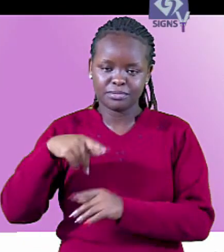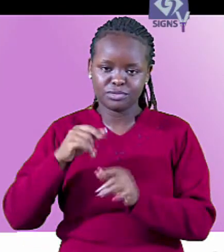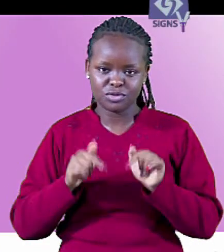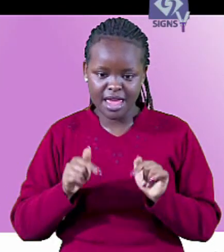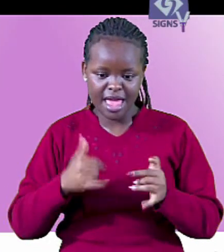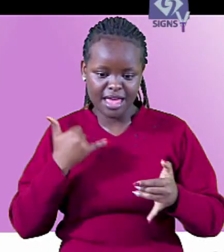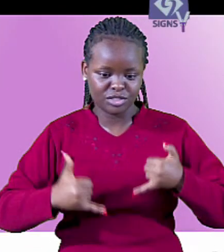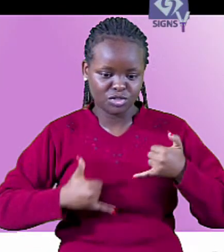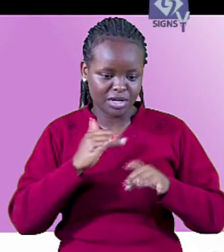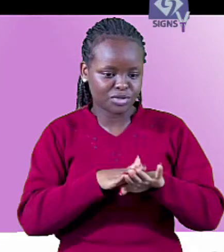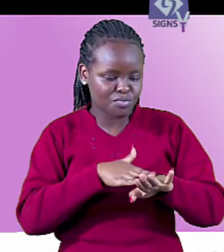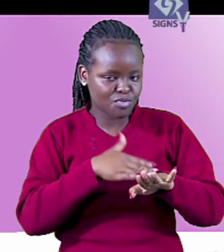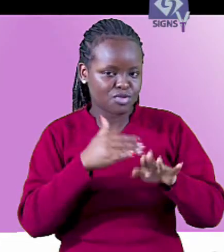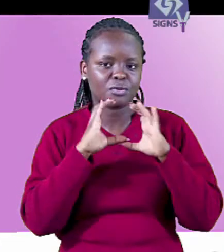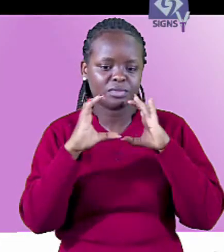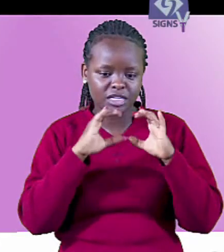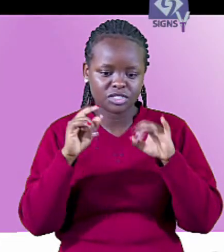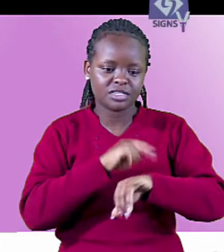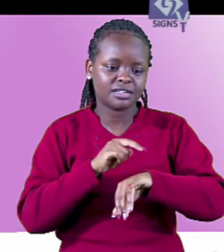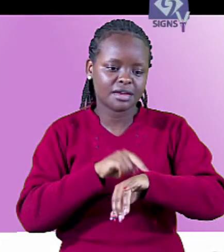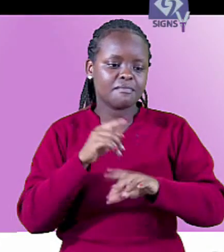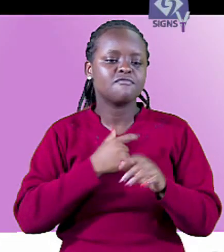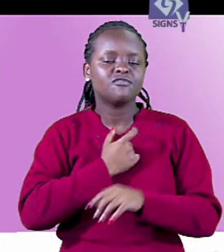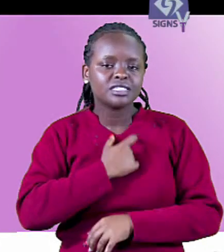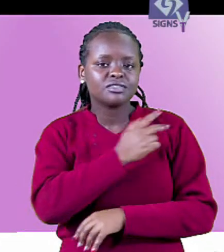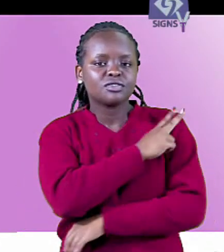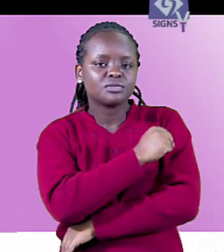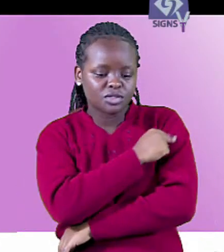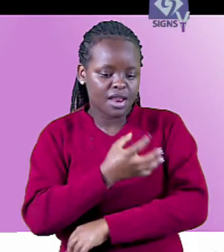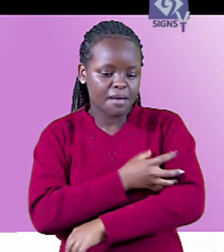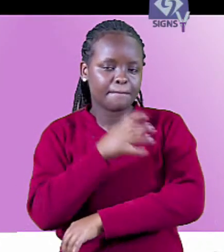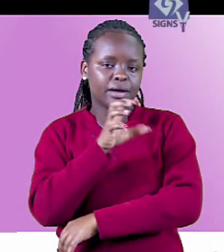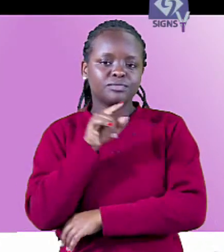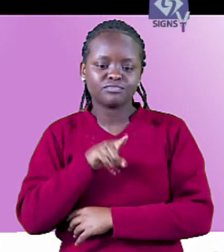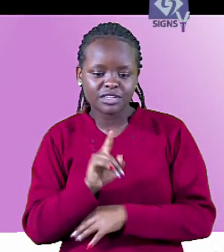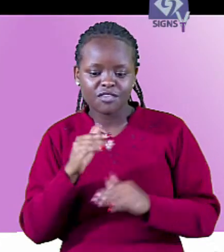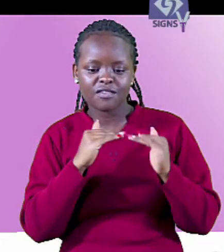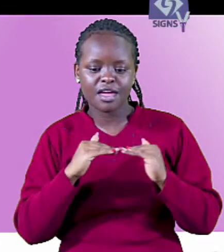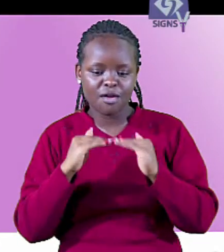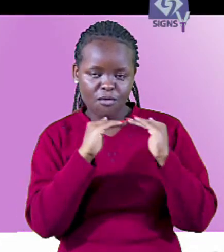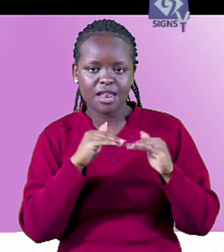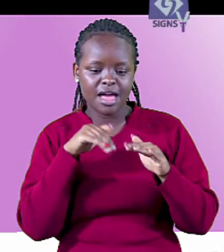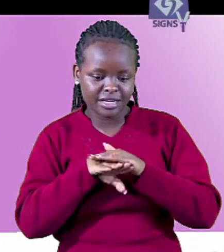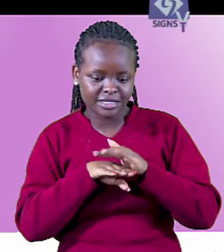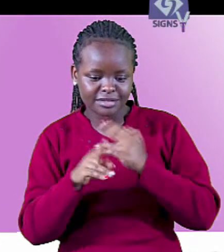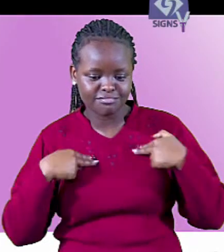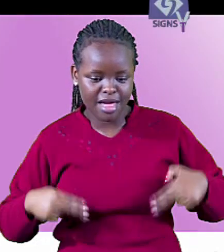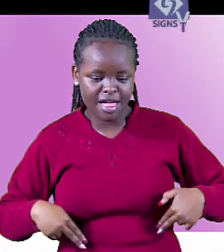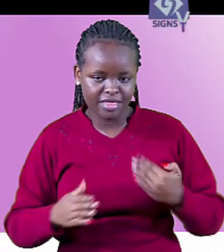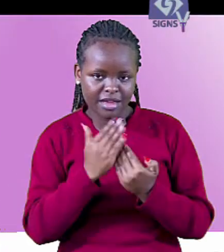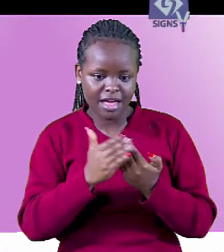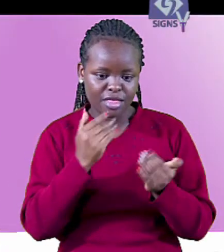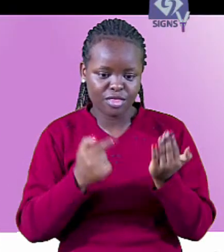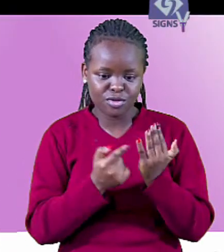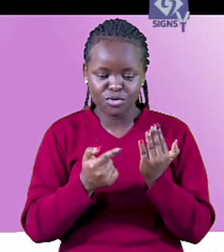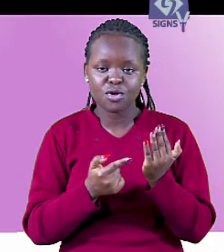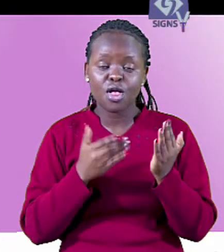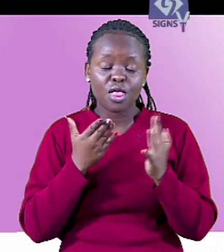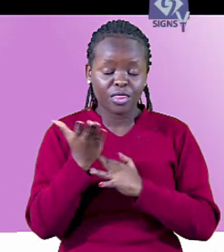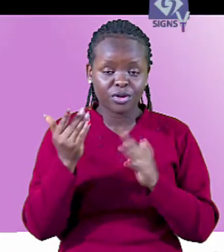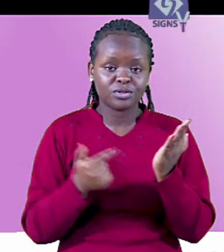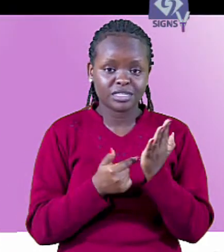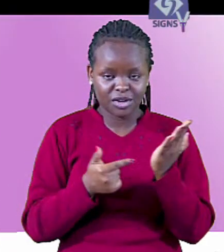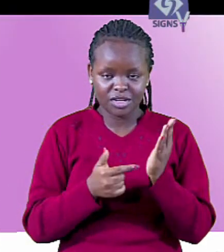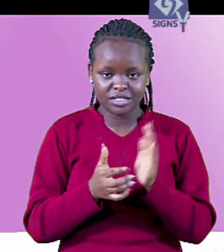app today to enjoy seamless communication during your hospital visits. Empower yourself with equal access to healthcare